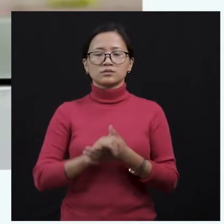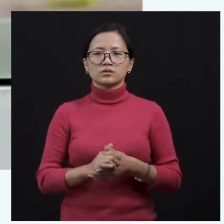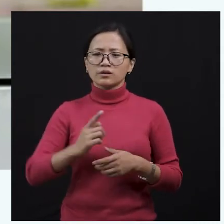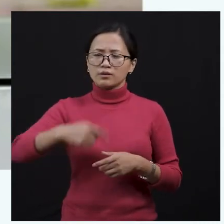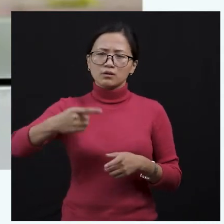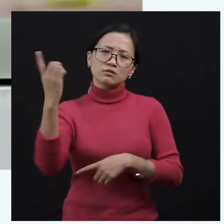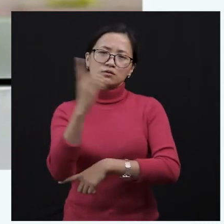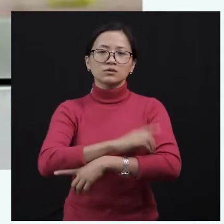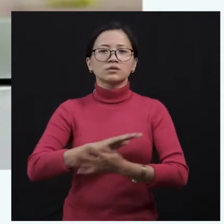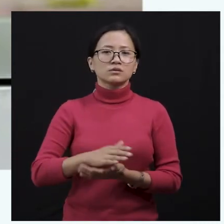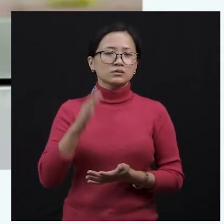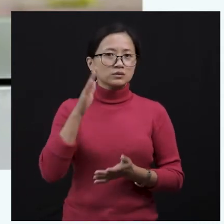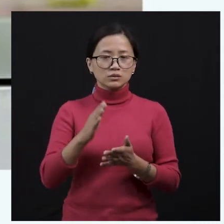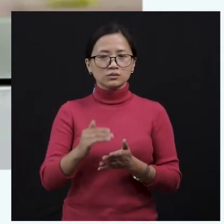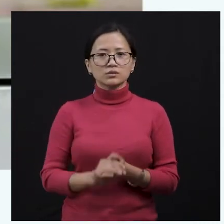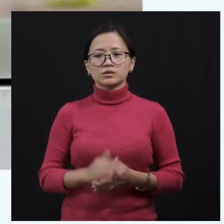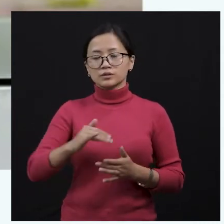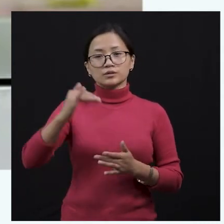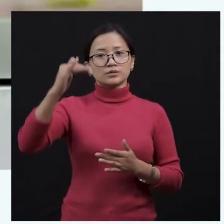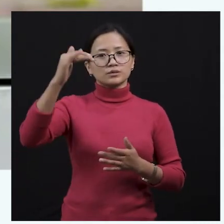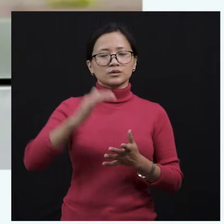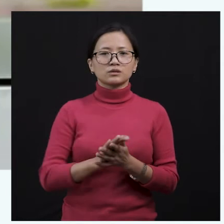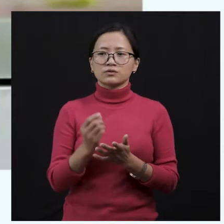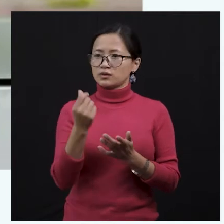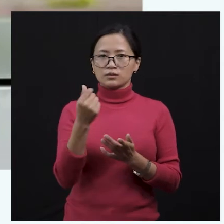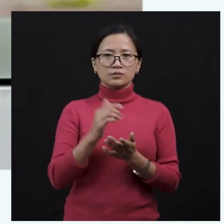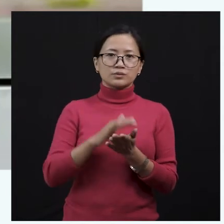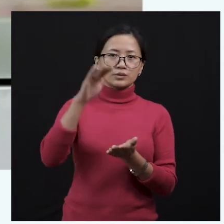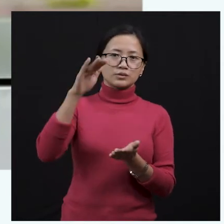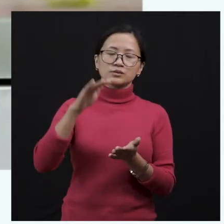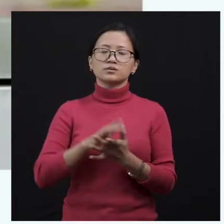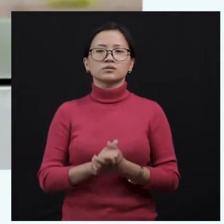Every day, we hear about the increase of price, right?